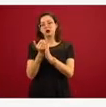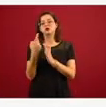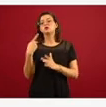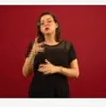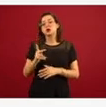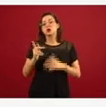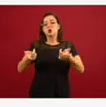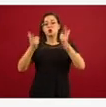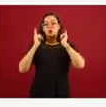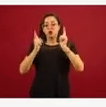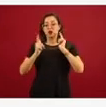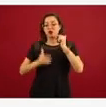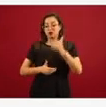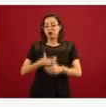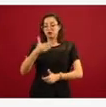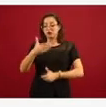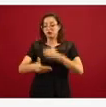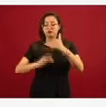17.51. So